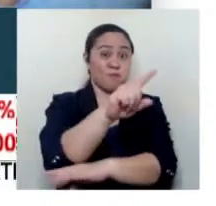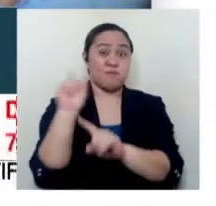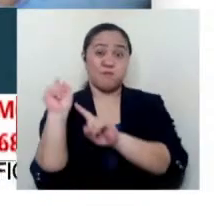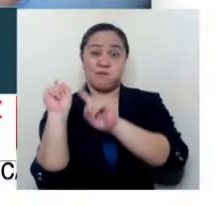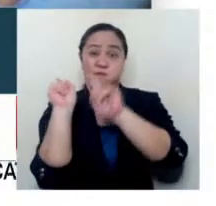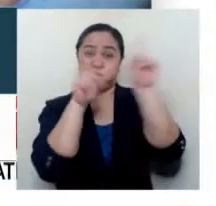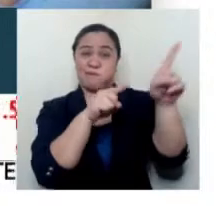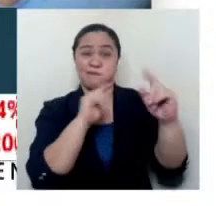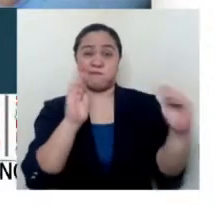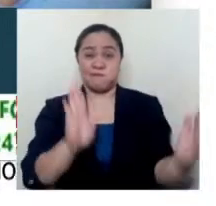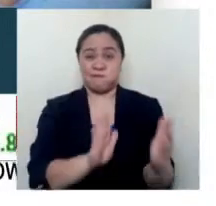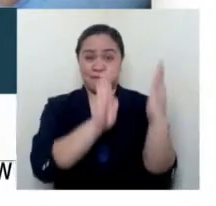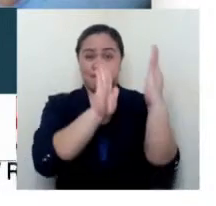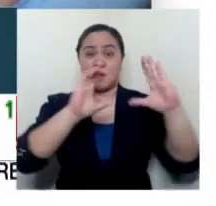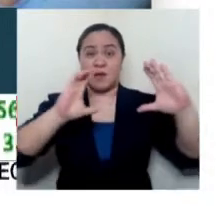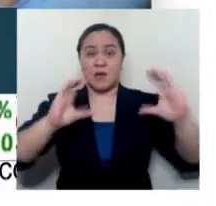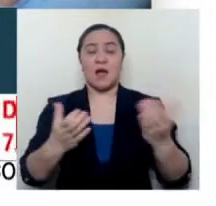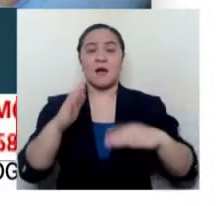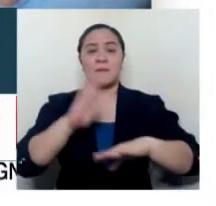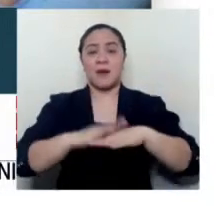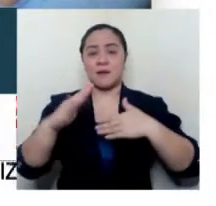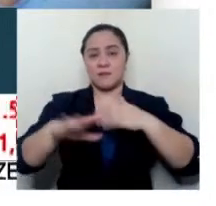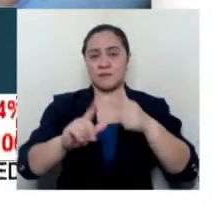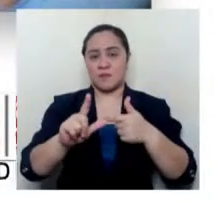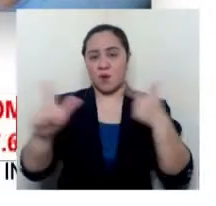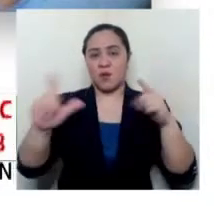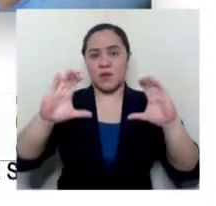still continue with our distance learning.